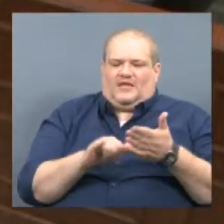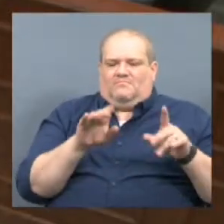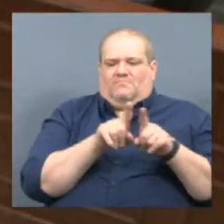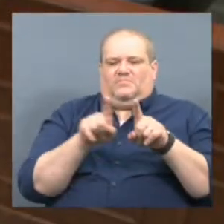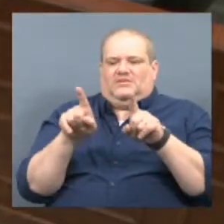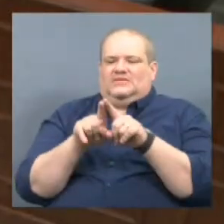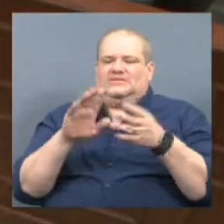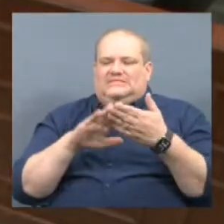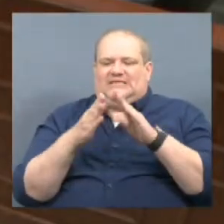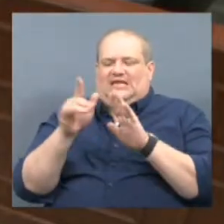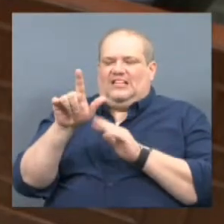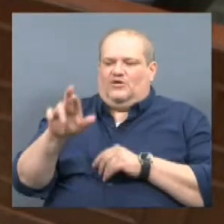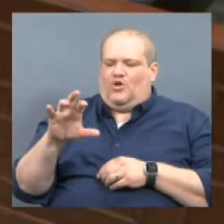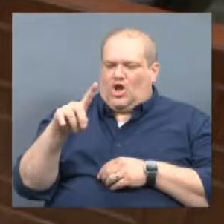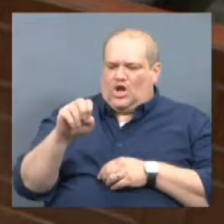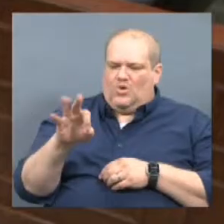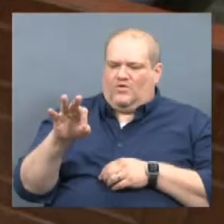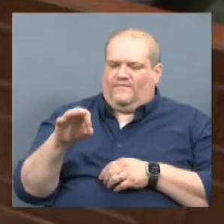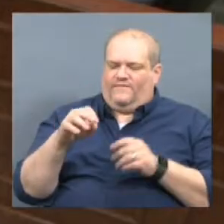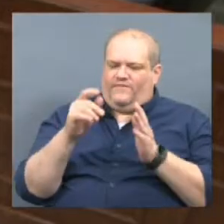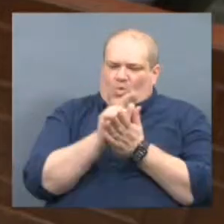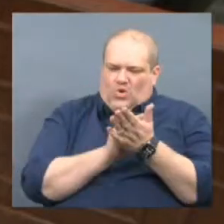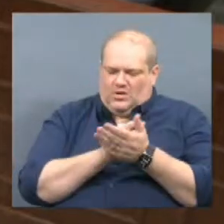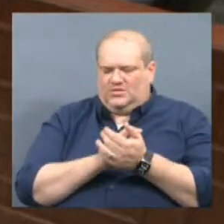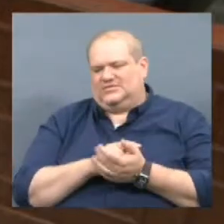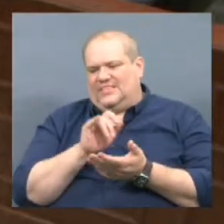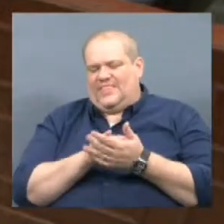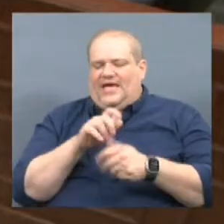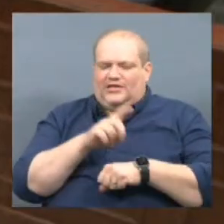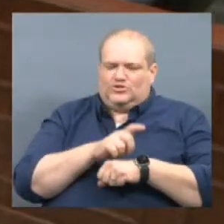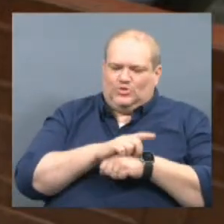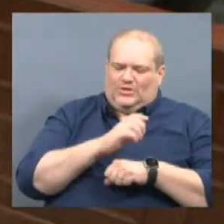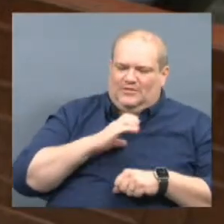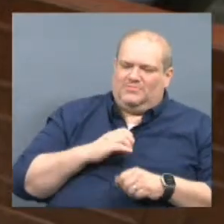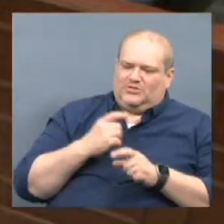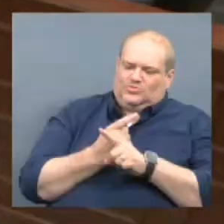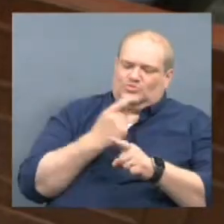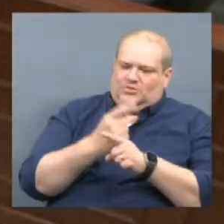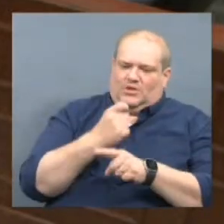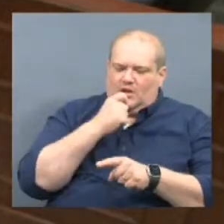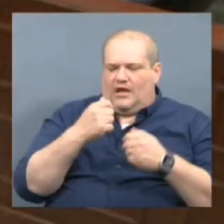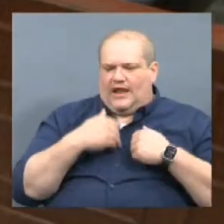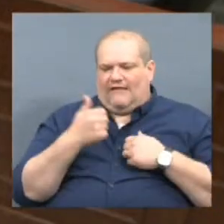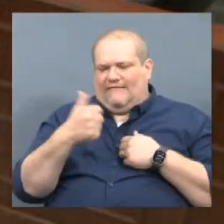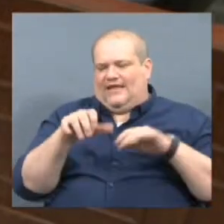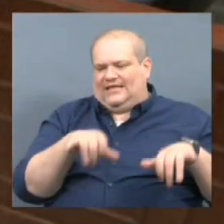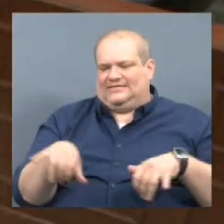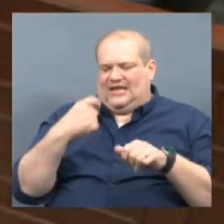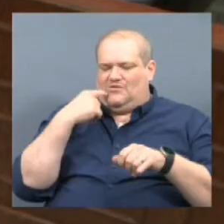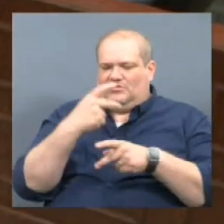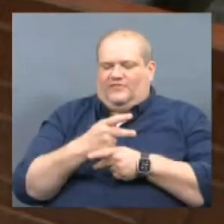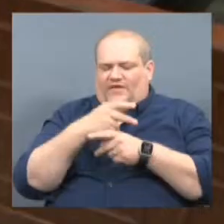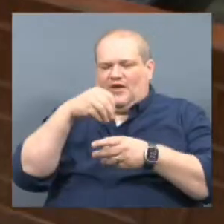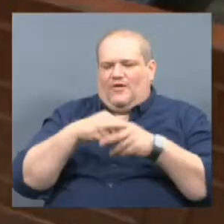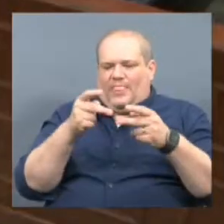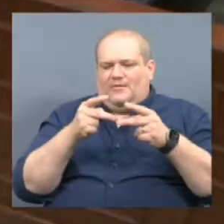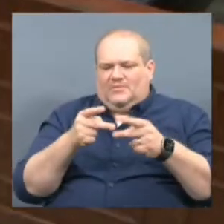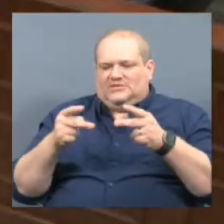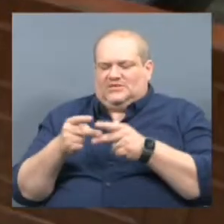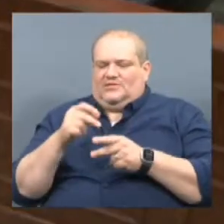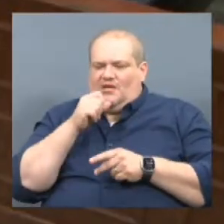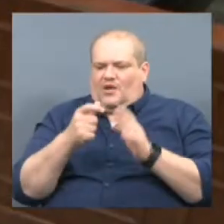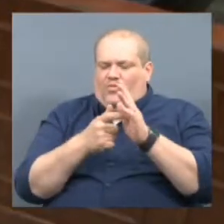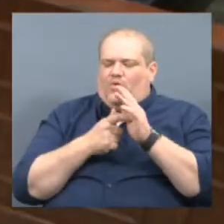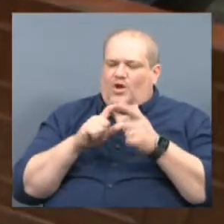Rock Code of Ordinances. In this duty, commissioners are routinely not held to any standard of care within their positions. They are